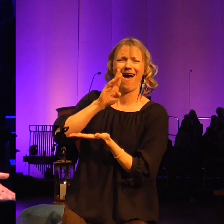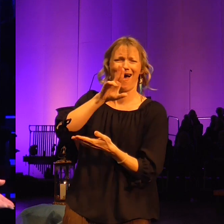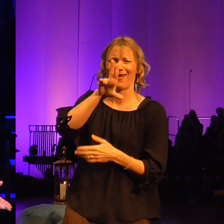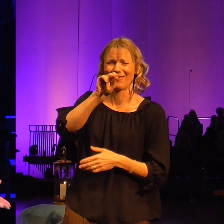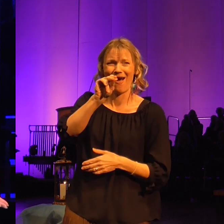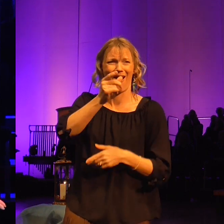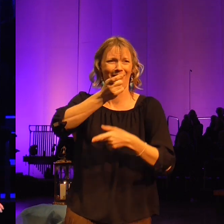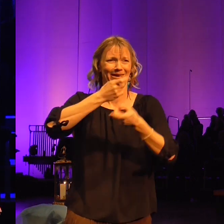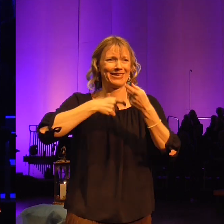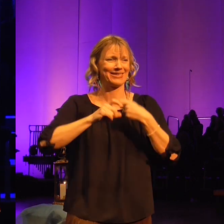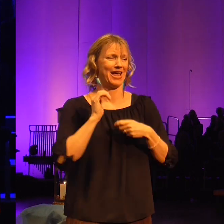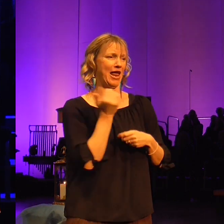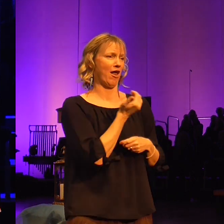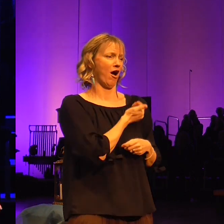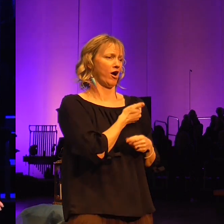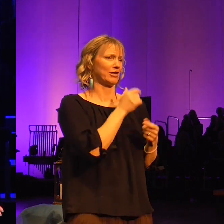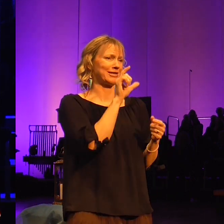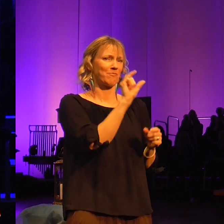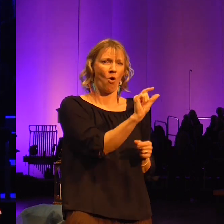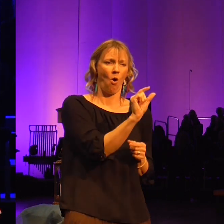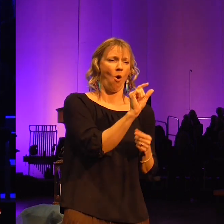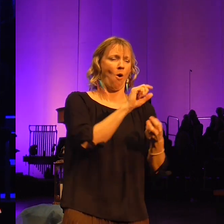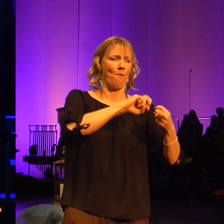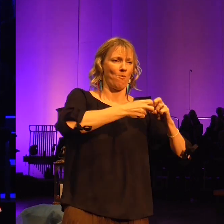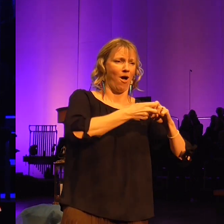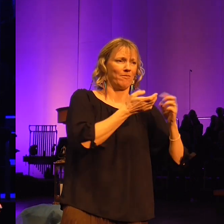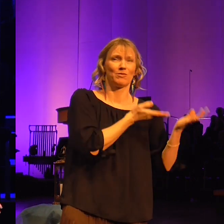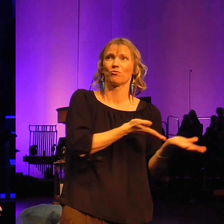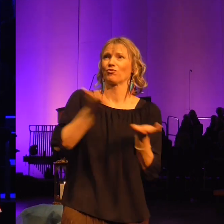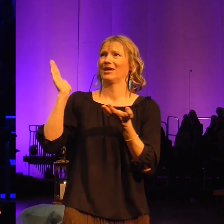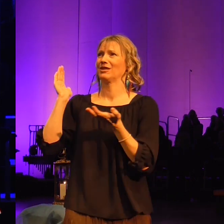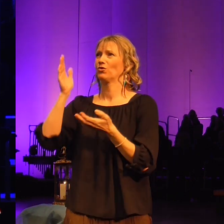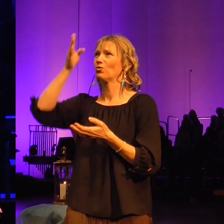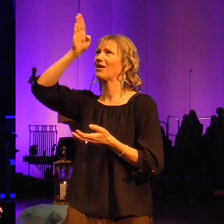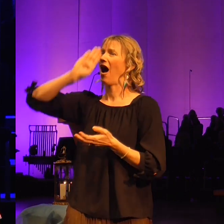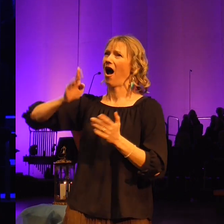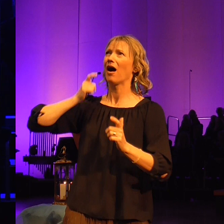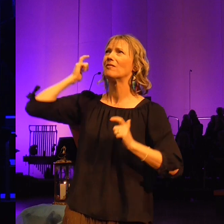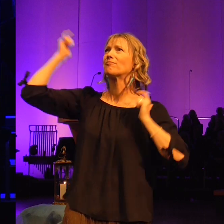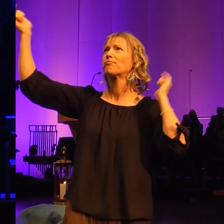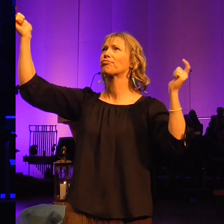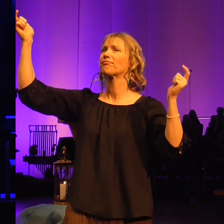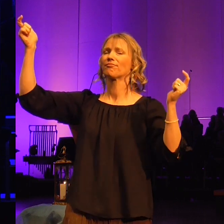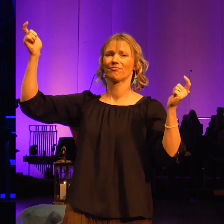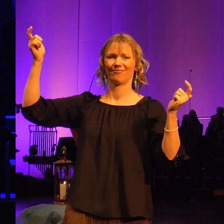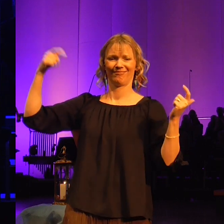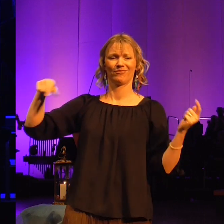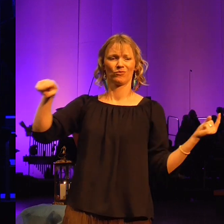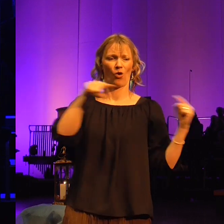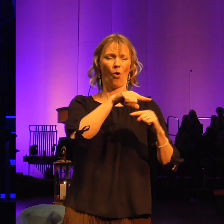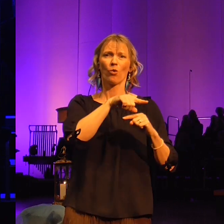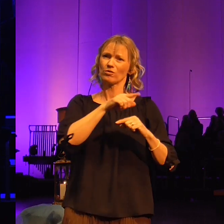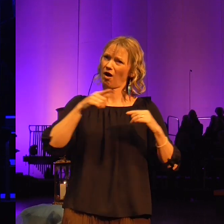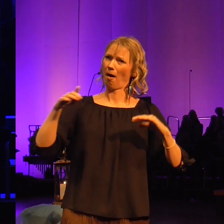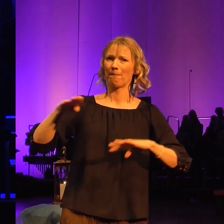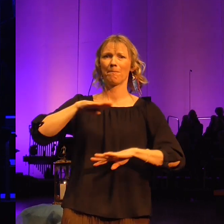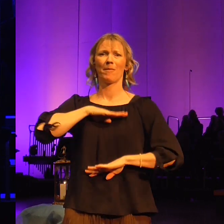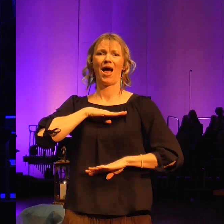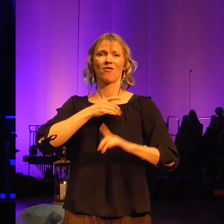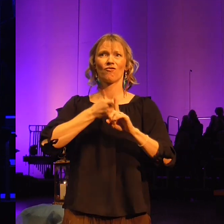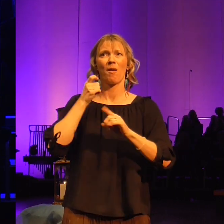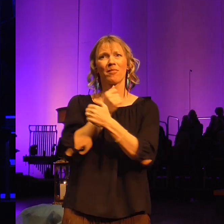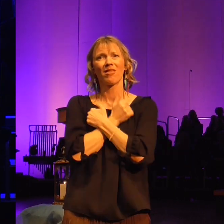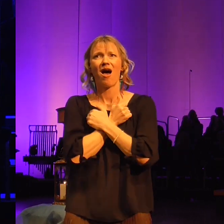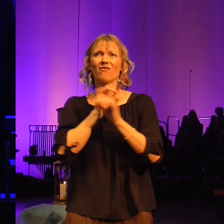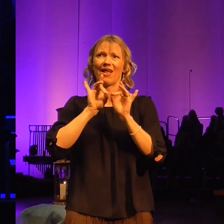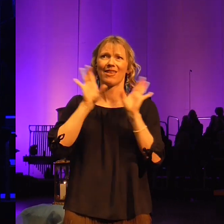problems to our big God, and we know that they are met by the love and the light of the universal presence. We